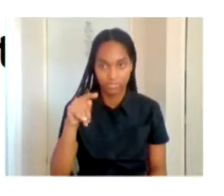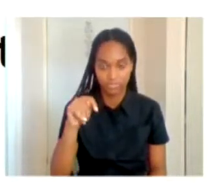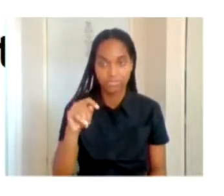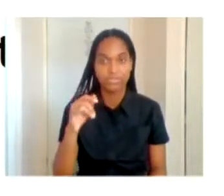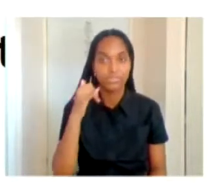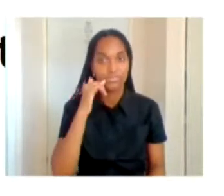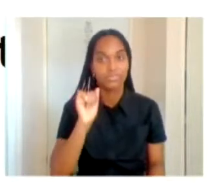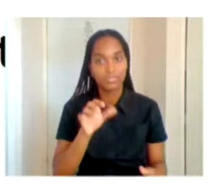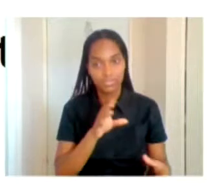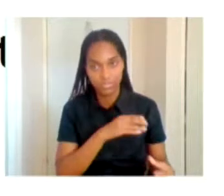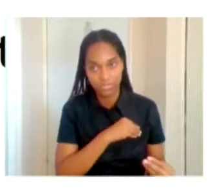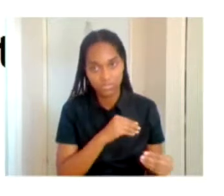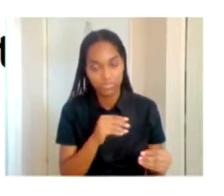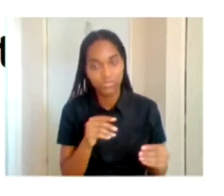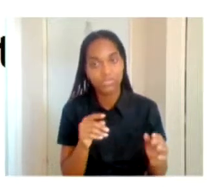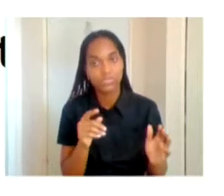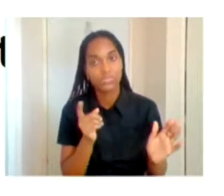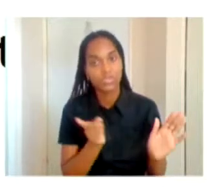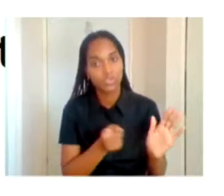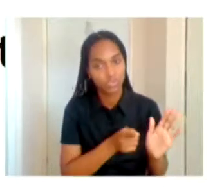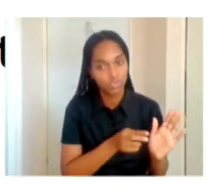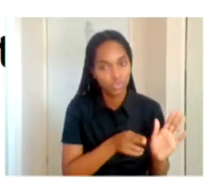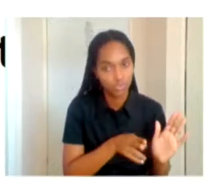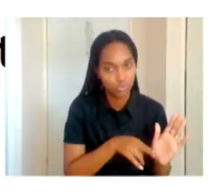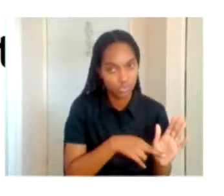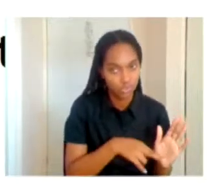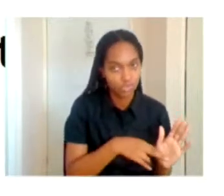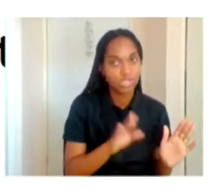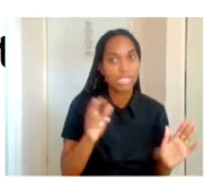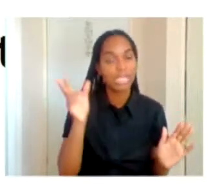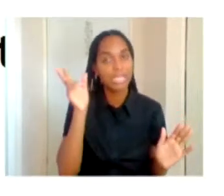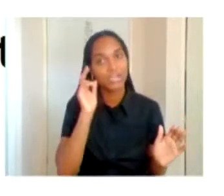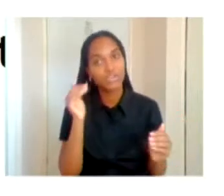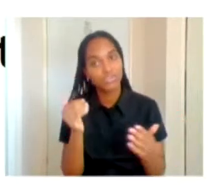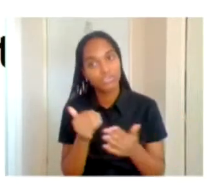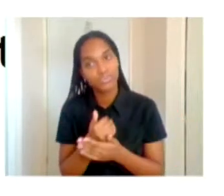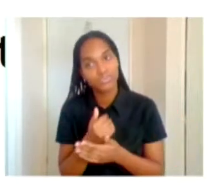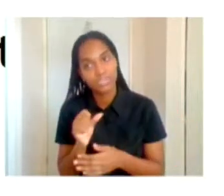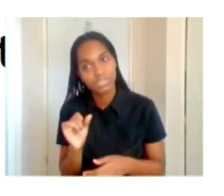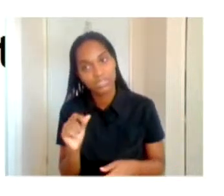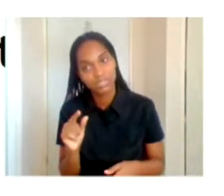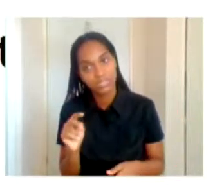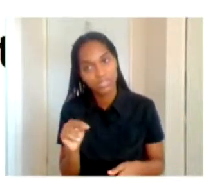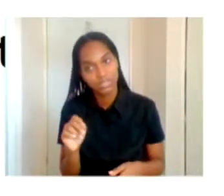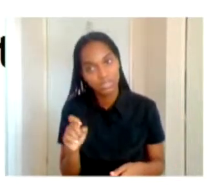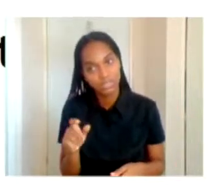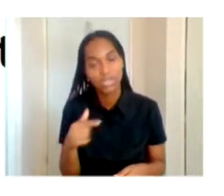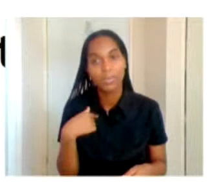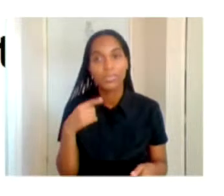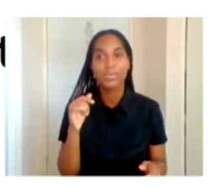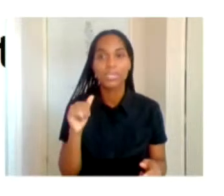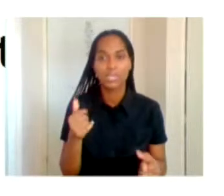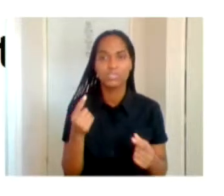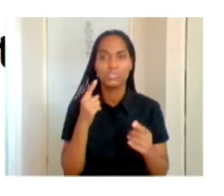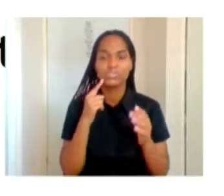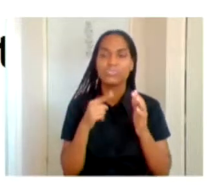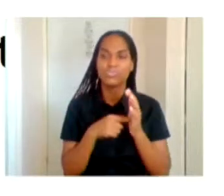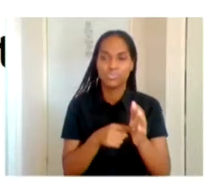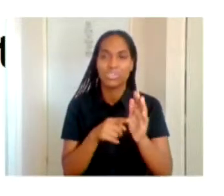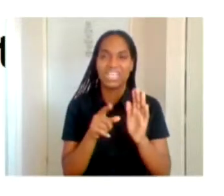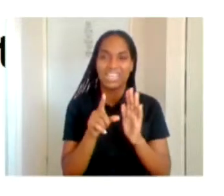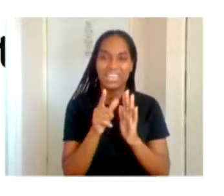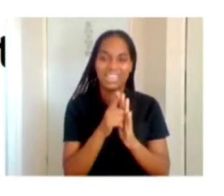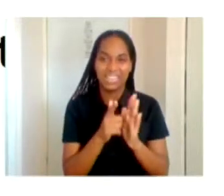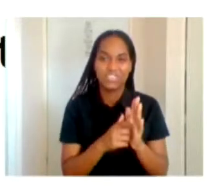notifications. So it can do things like hear that there's new signaling. It can do, and I'll show you a list shortly. There's actually a